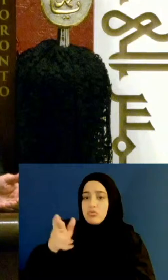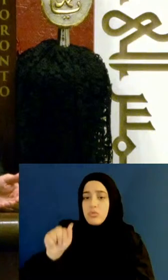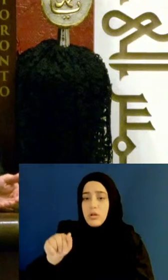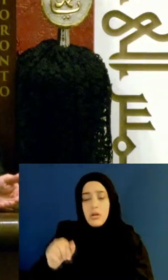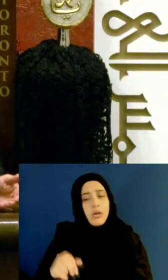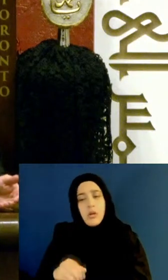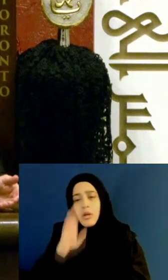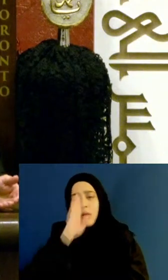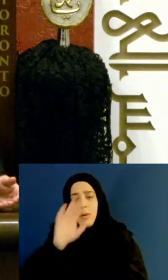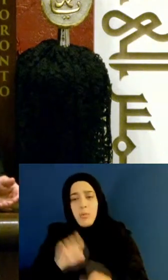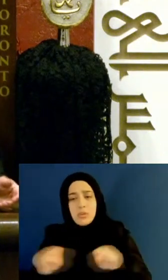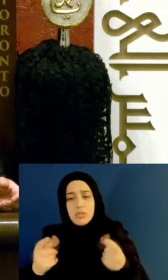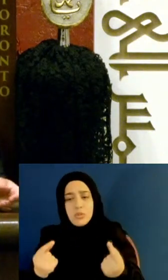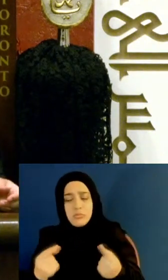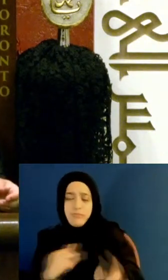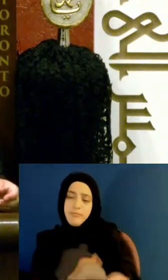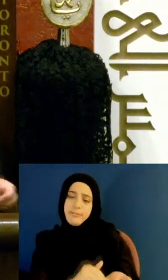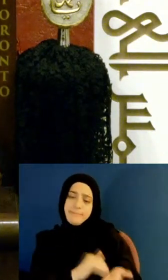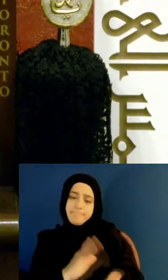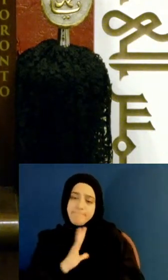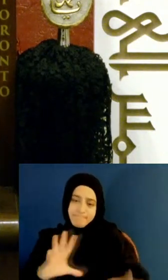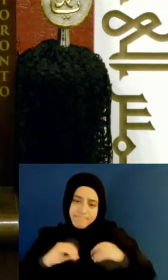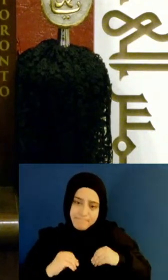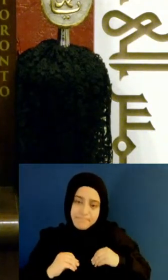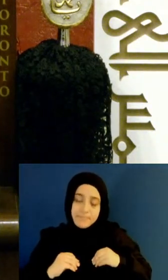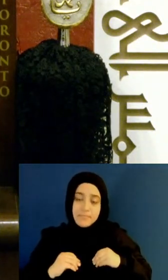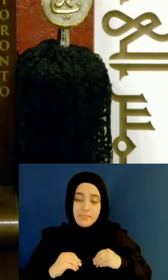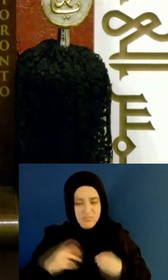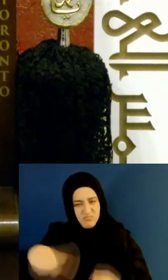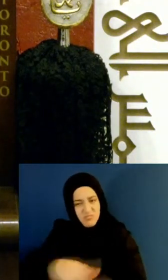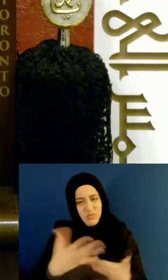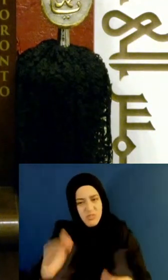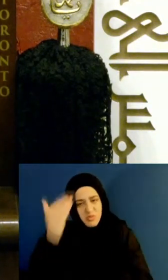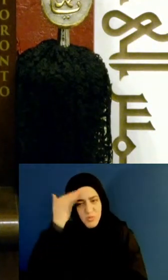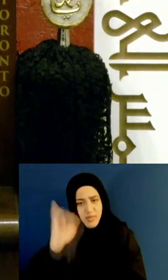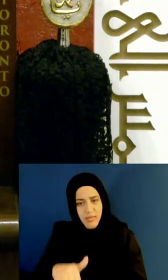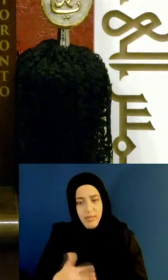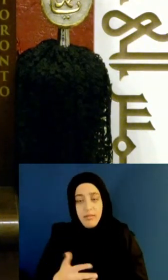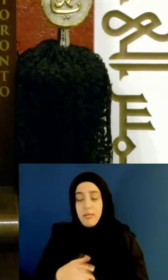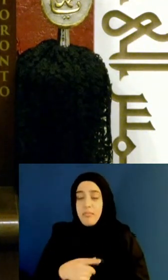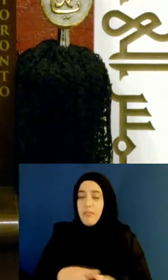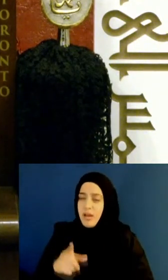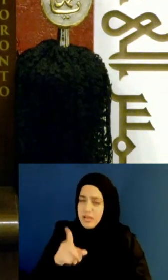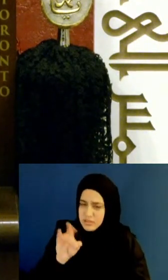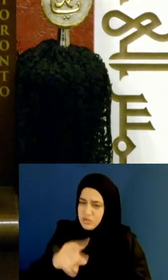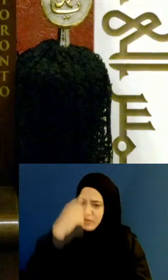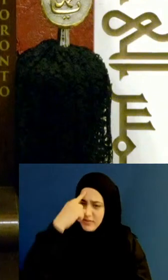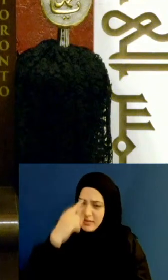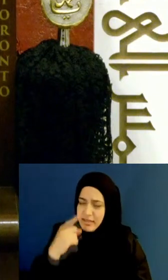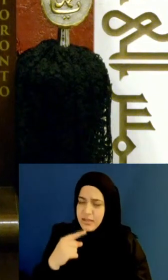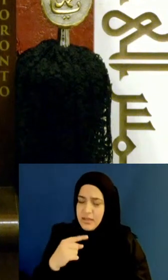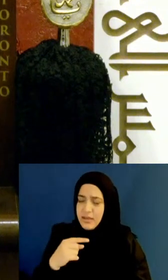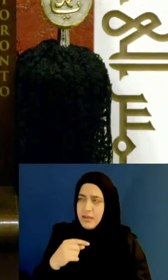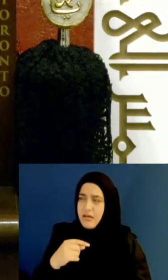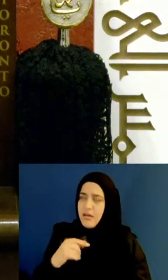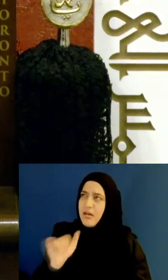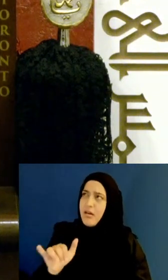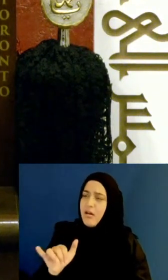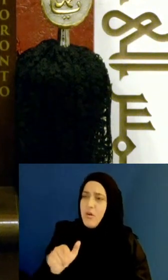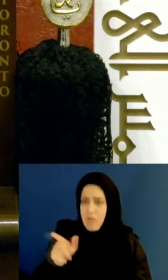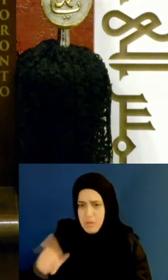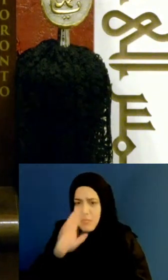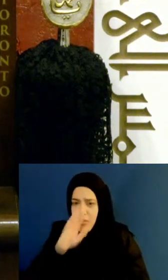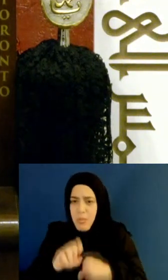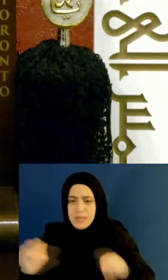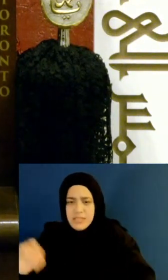him. Sahih lola, we all know this. Did you ever think about the fact that, yes, Imam al-Hussein forgave him, but what was